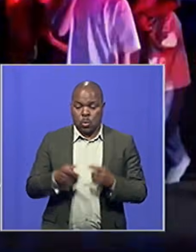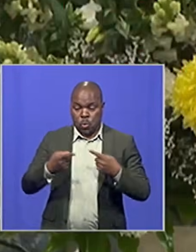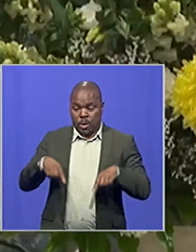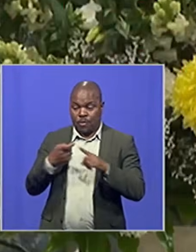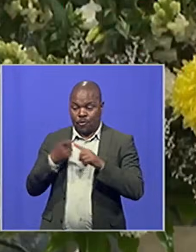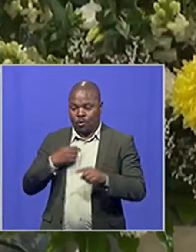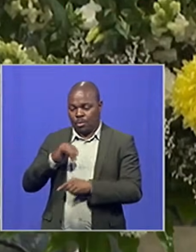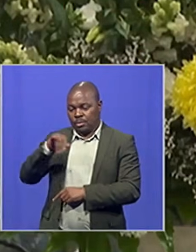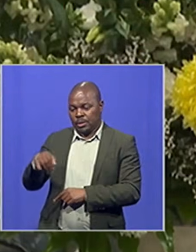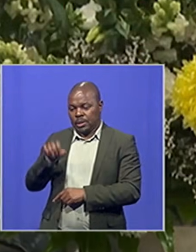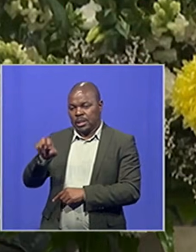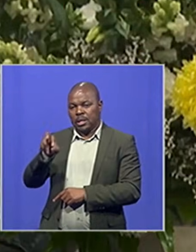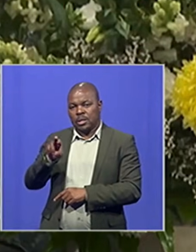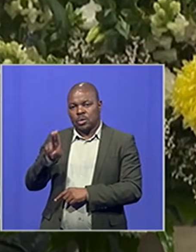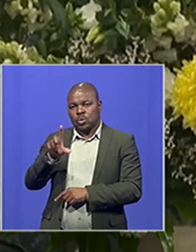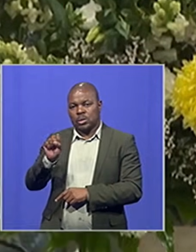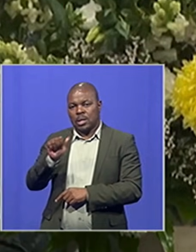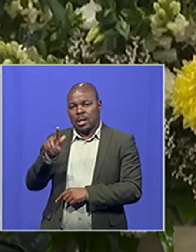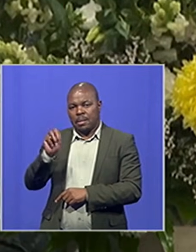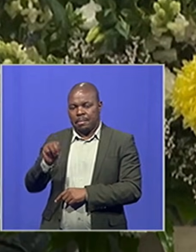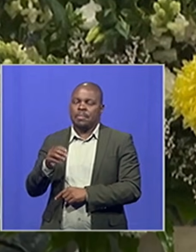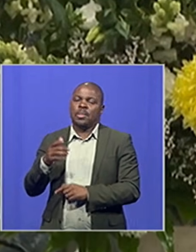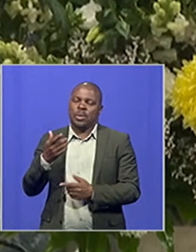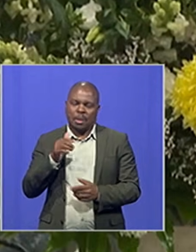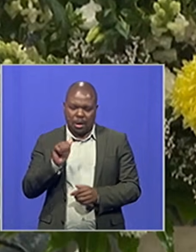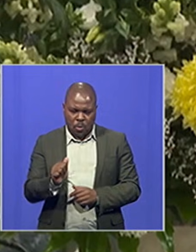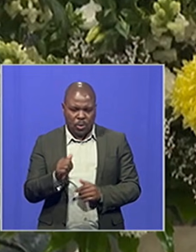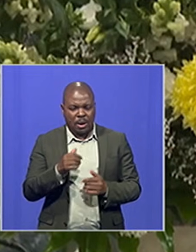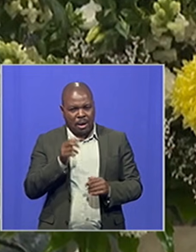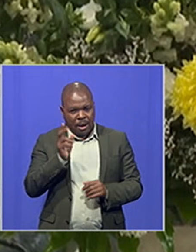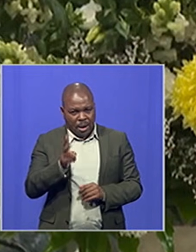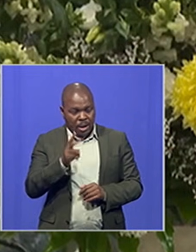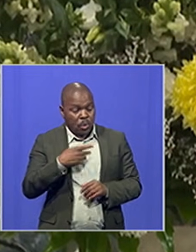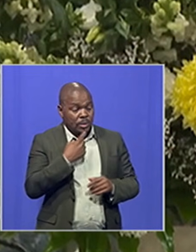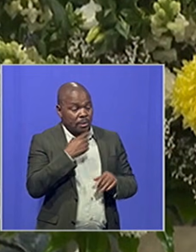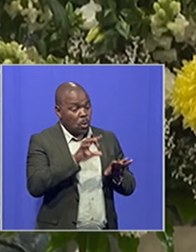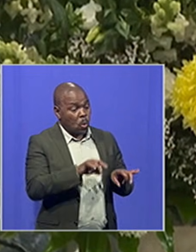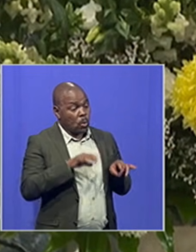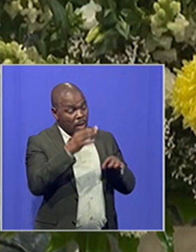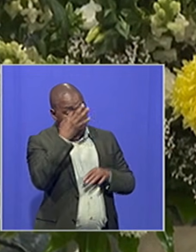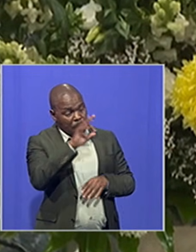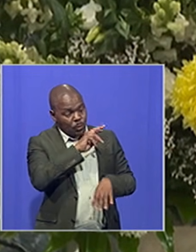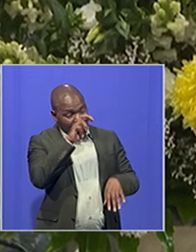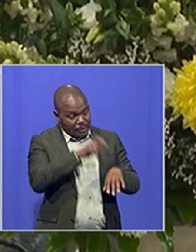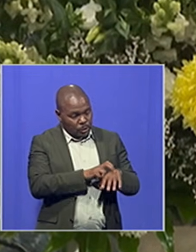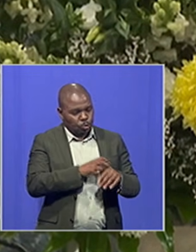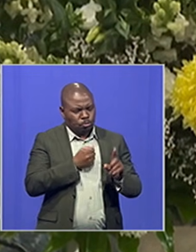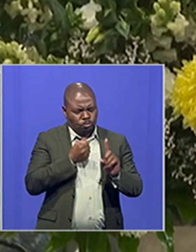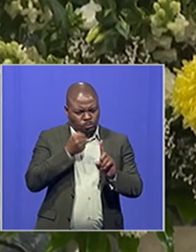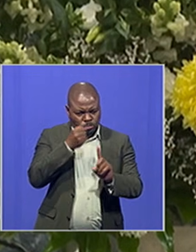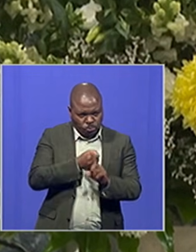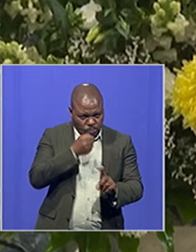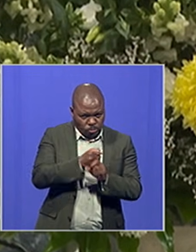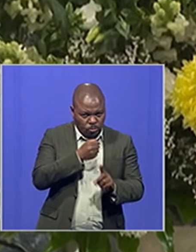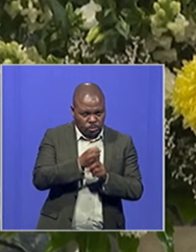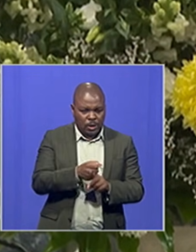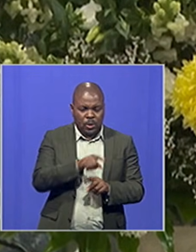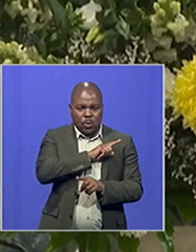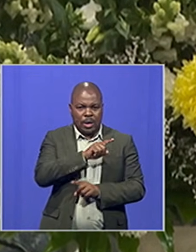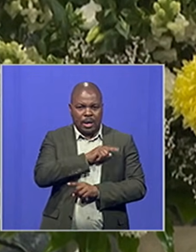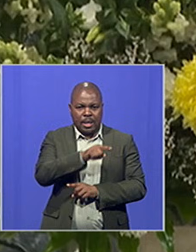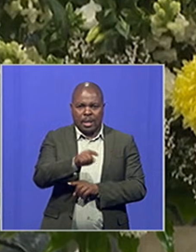Jerusalem, and we repeat our alert time and again to the Australian government to seek action and fight against the